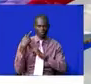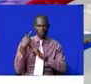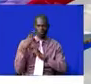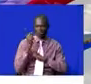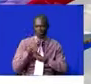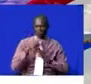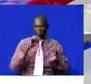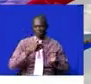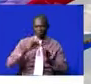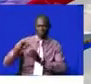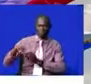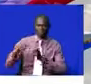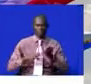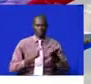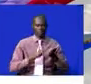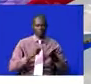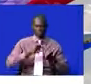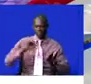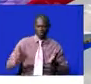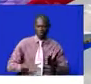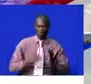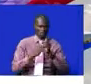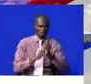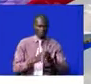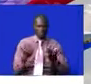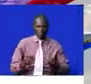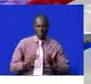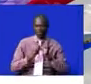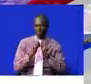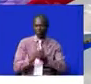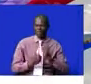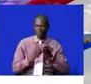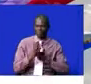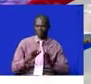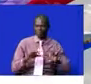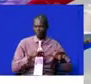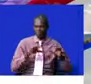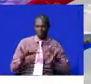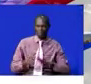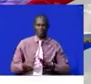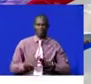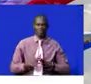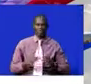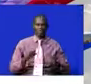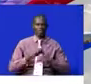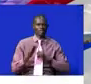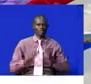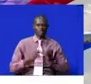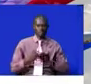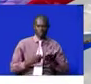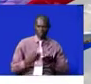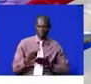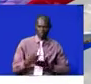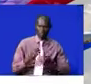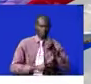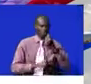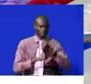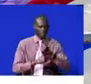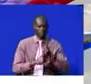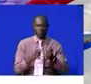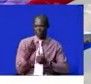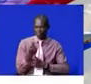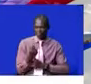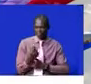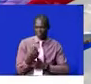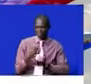Kama dhi e kaunti ni endo ma Migori en ni tend kaunti ma Migori koro kalo e ngima ni endo matek kaluwore koda remo mar chiwo sire o yor omenda